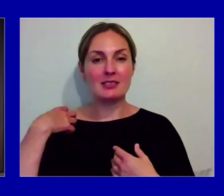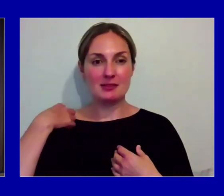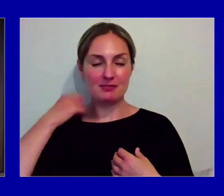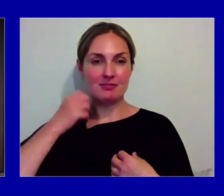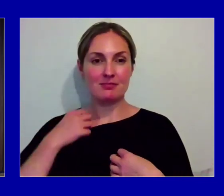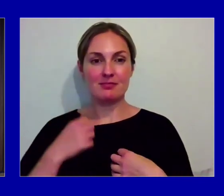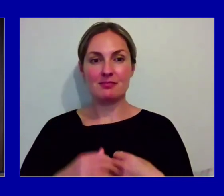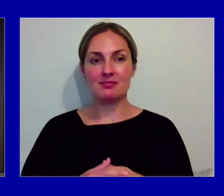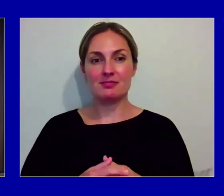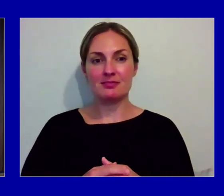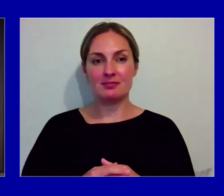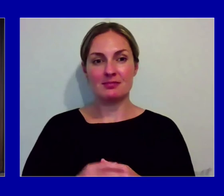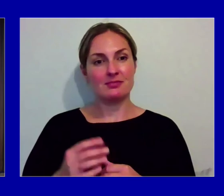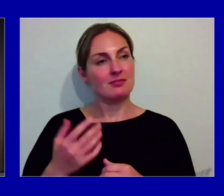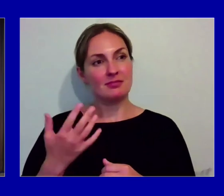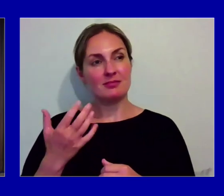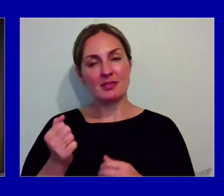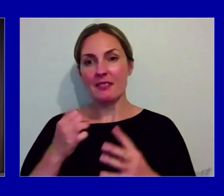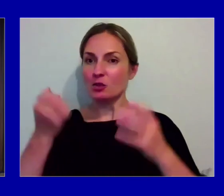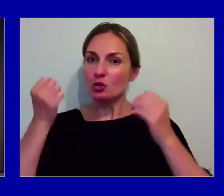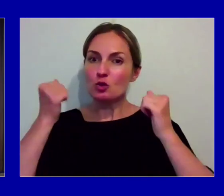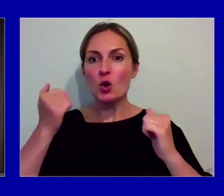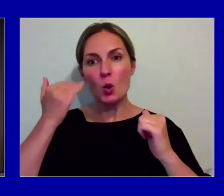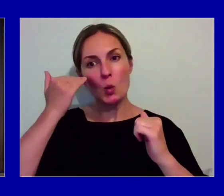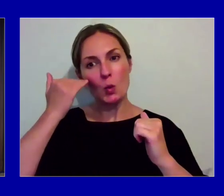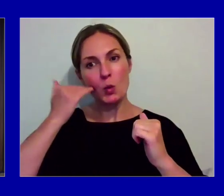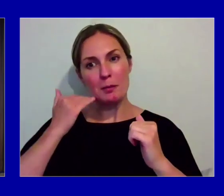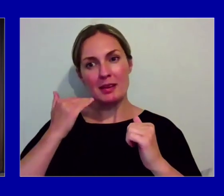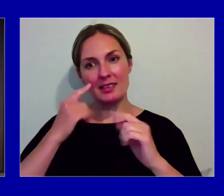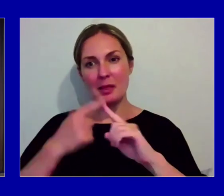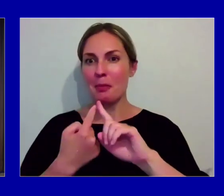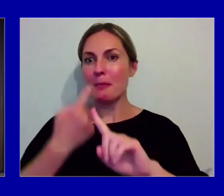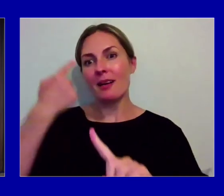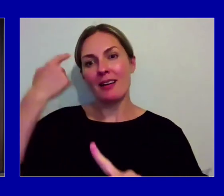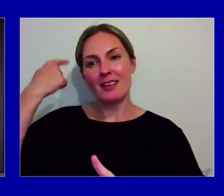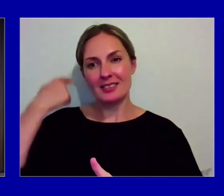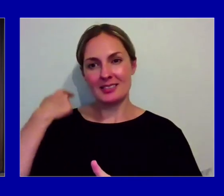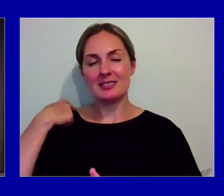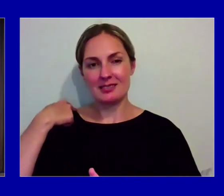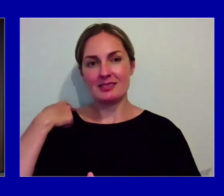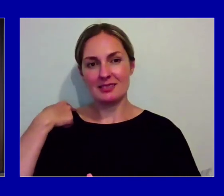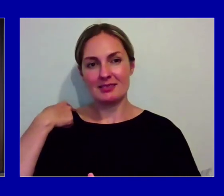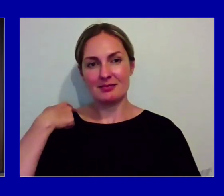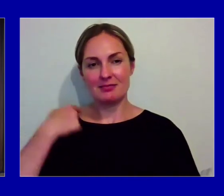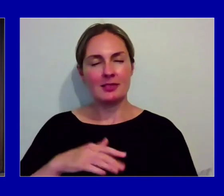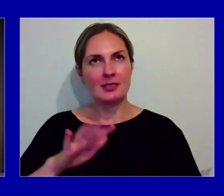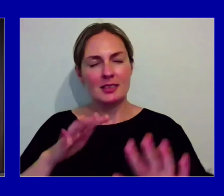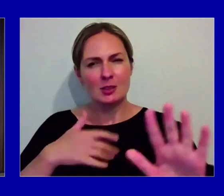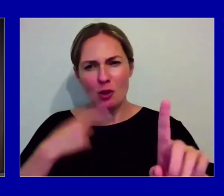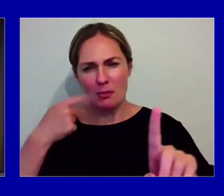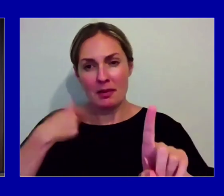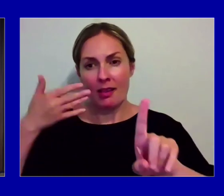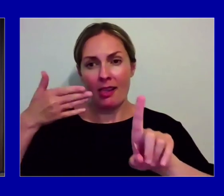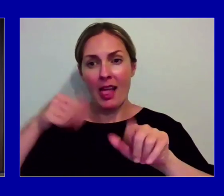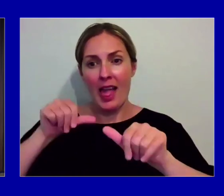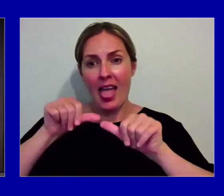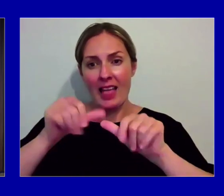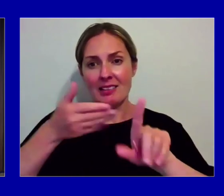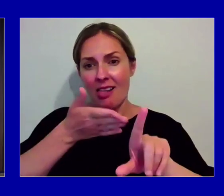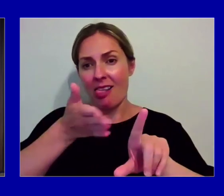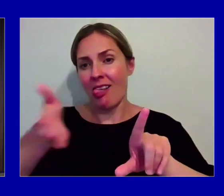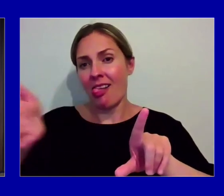you know, they've really been really strong in that, in that space. But, um, I think I went off the question. We don't worry about